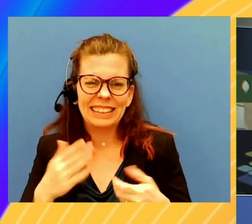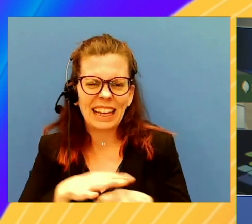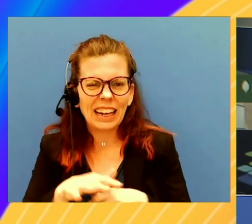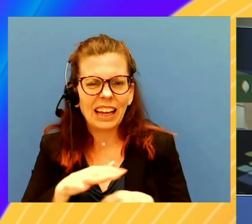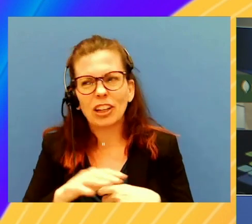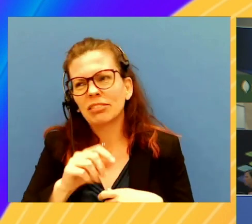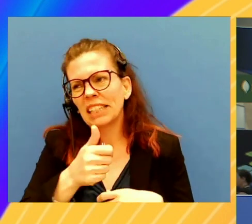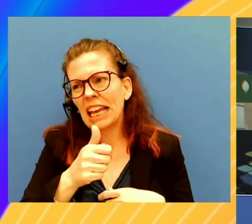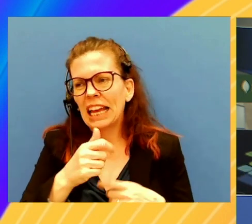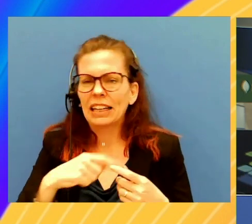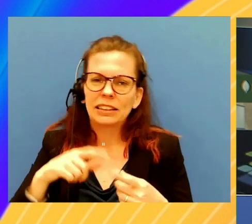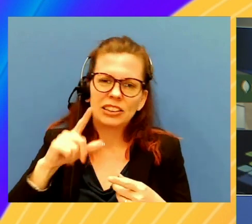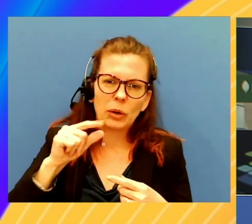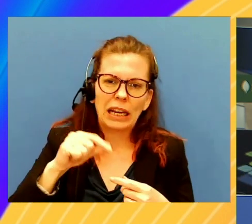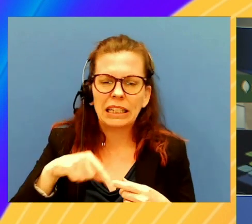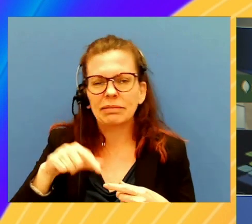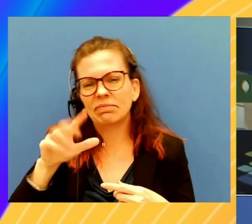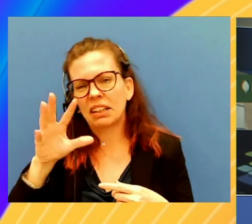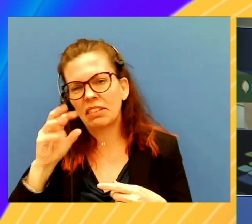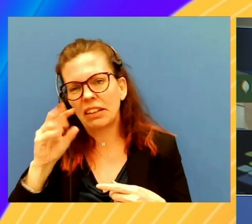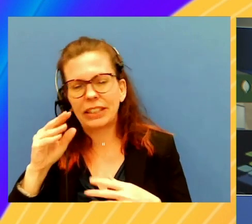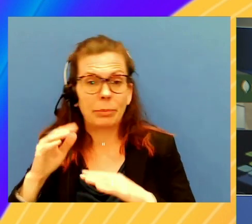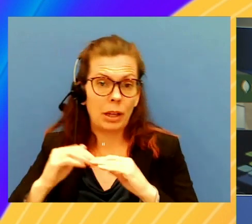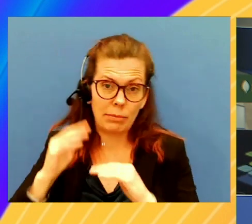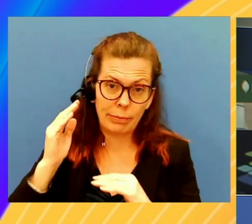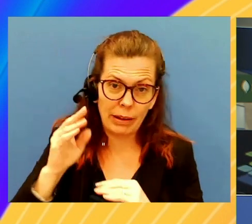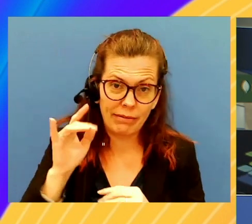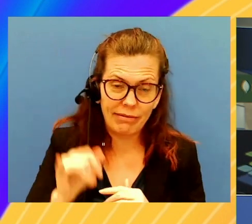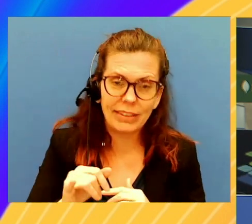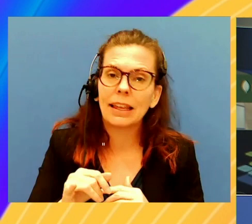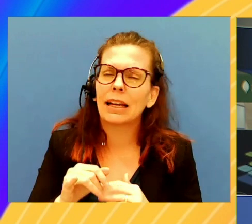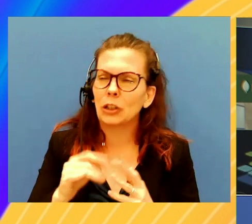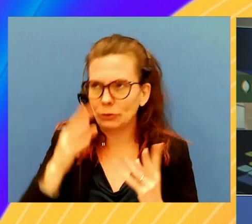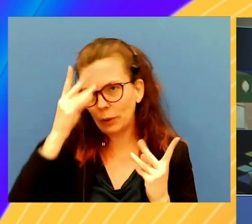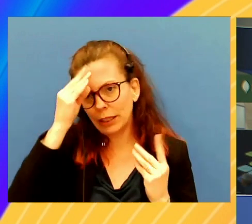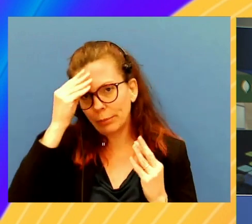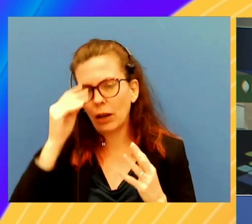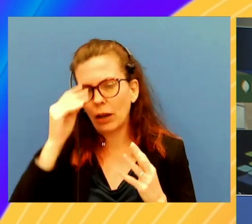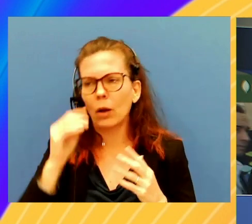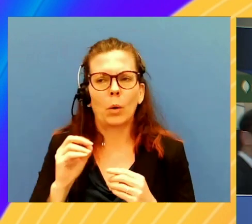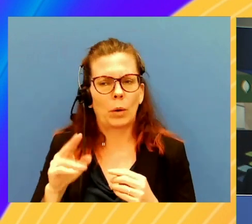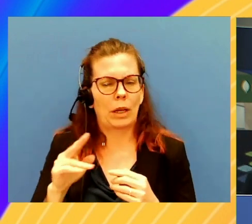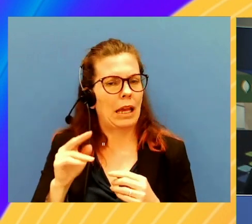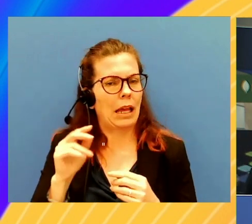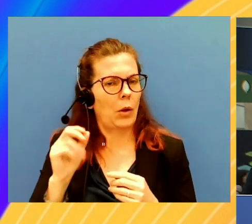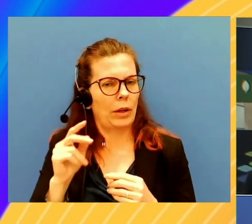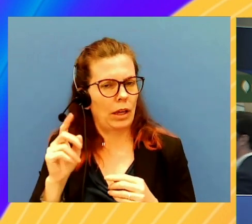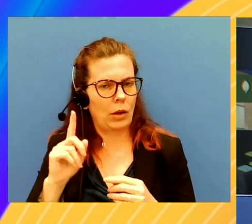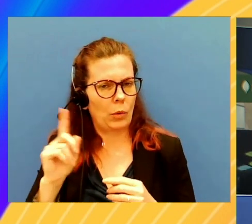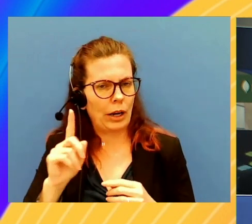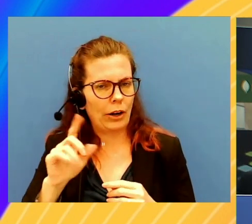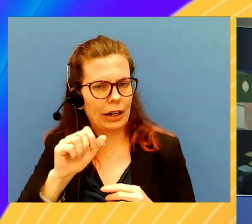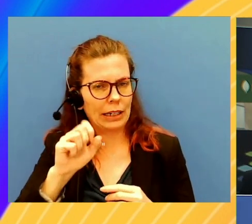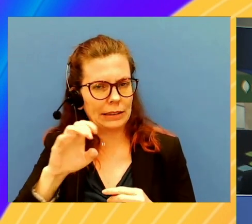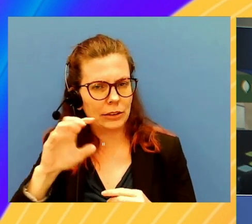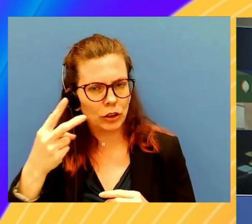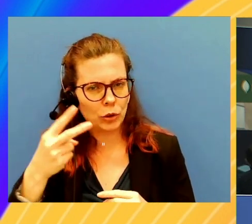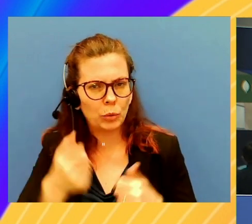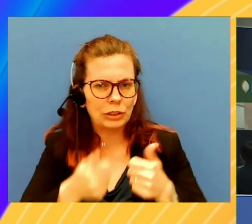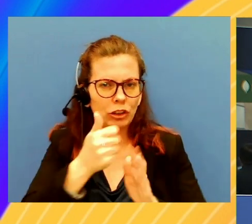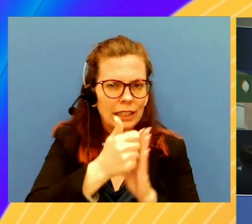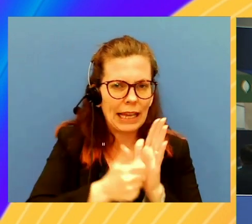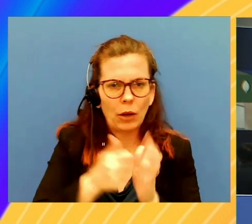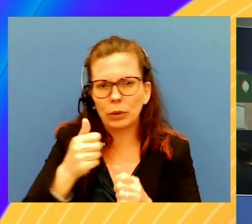10, maybe 20, 50. Once we start going above that, then you start needing to think about, okay, where are these EC2? What accounts are they in? What regions are they